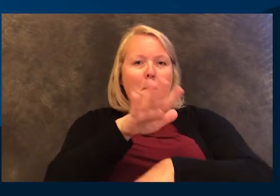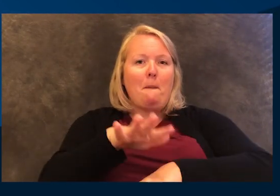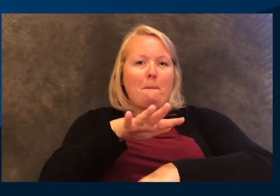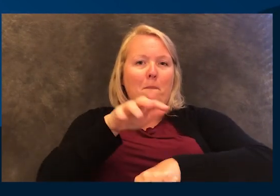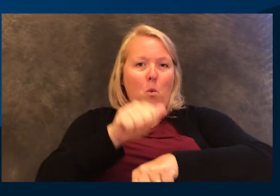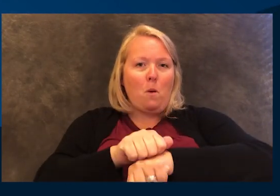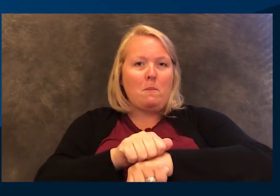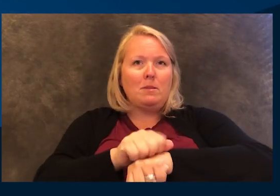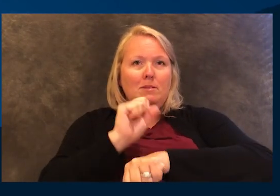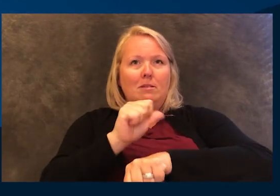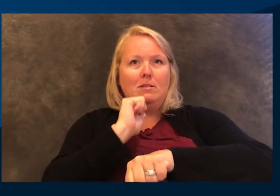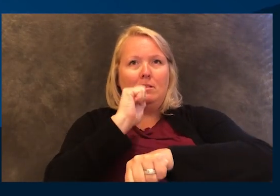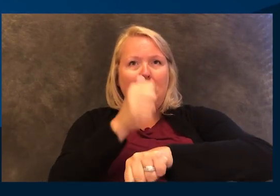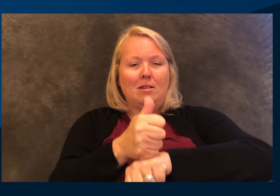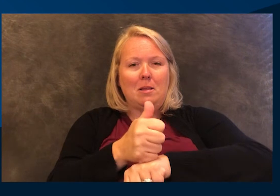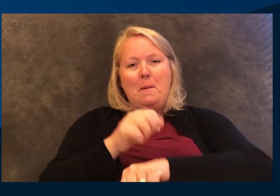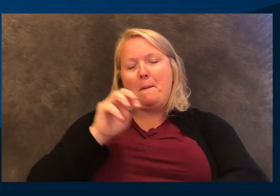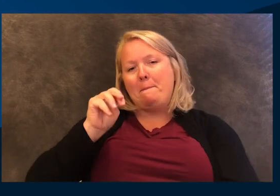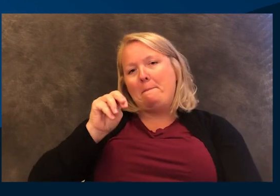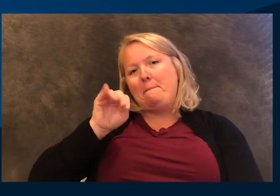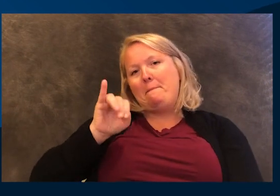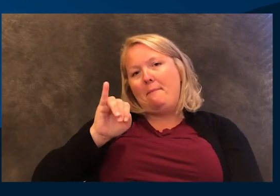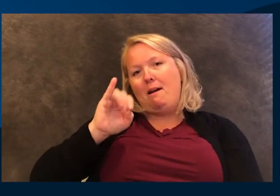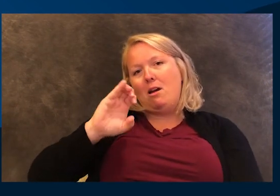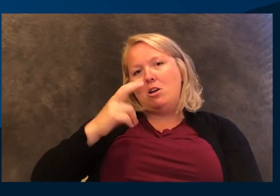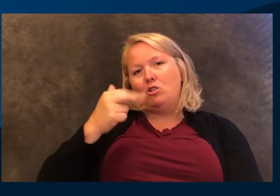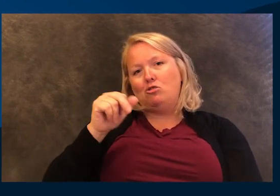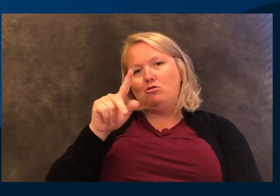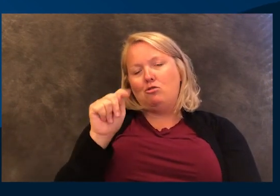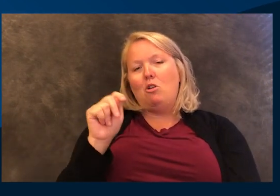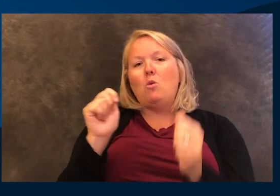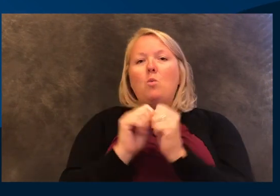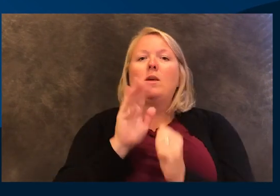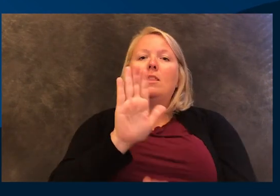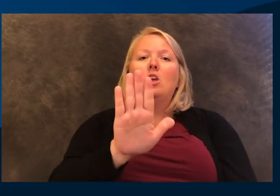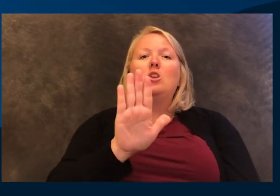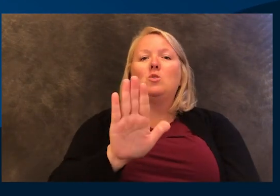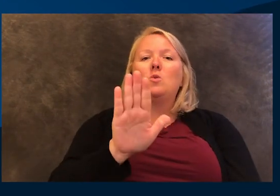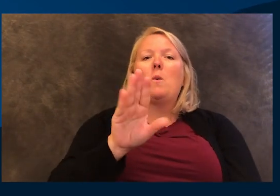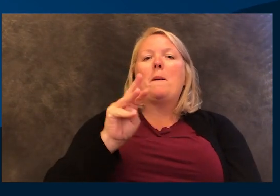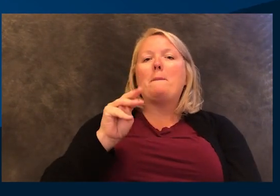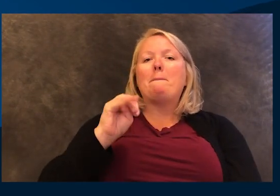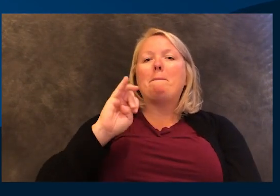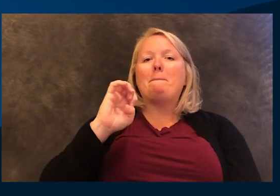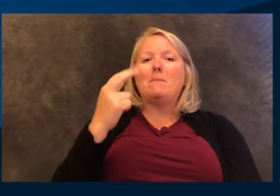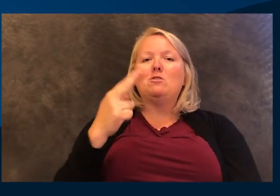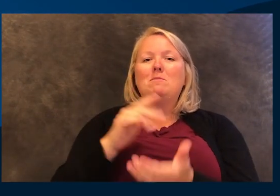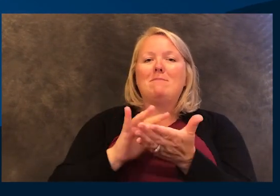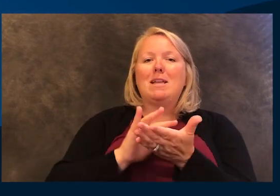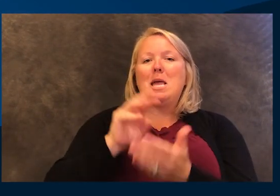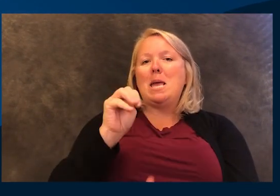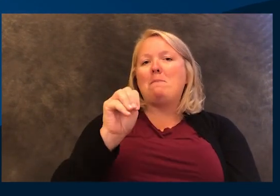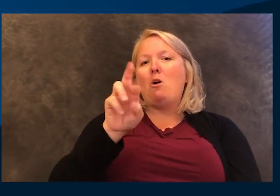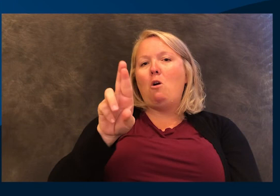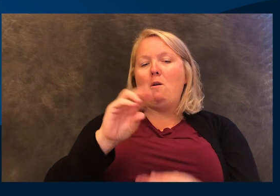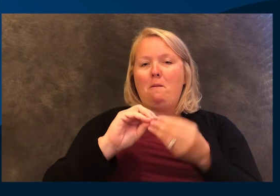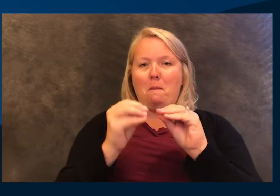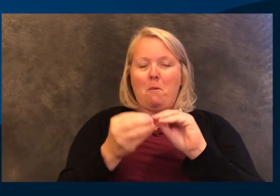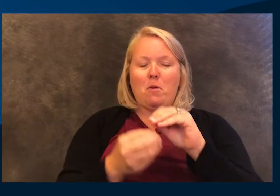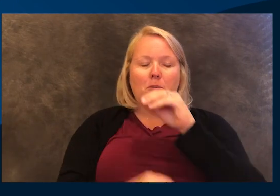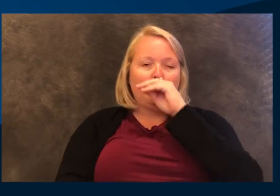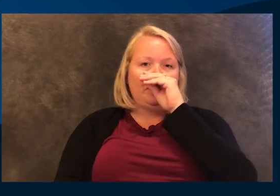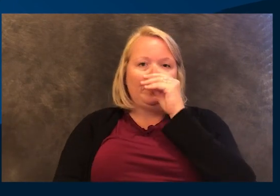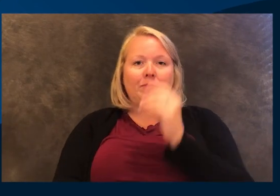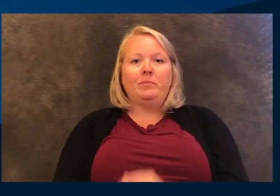also be made in MyChart with your Michigan Medicine MRN number. Michigan Medicine also